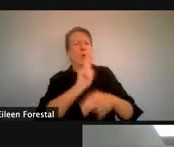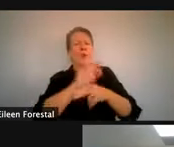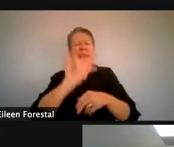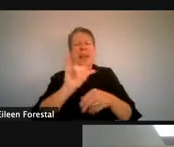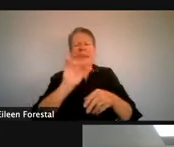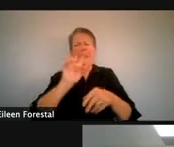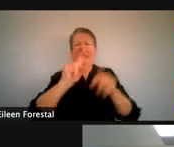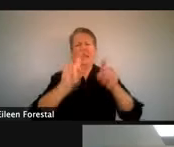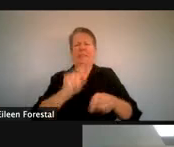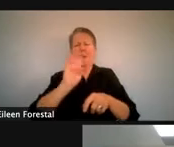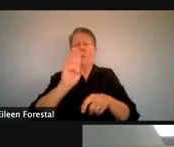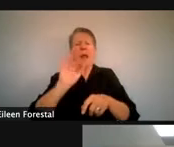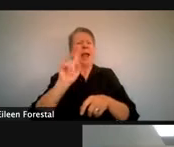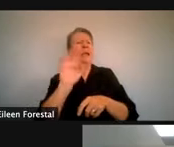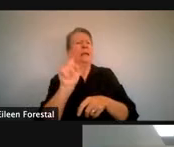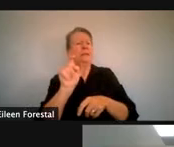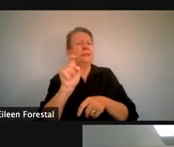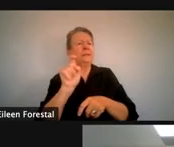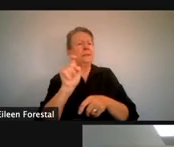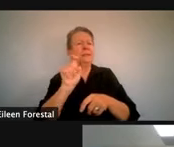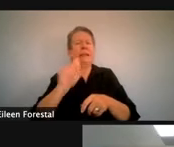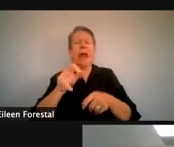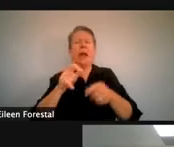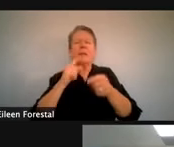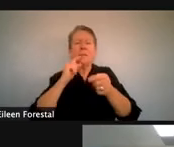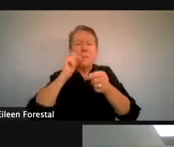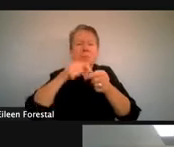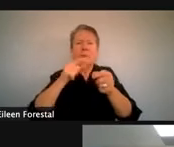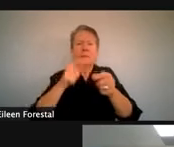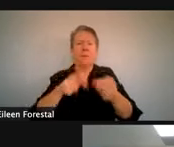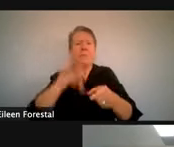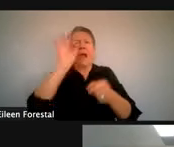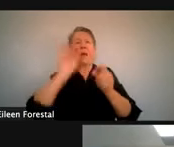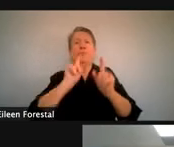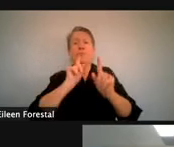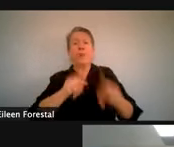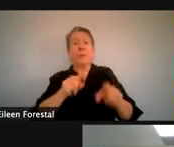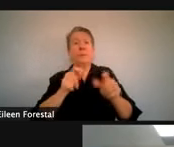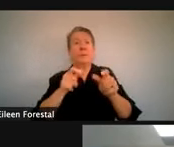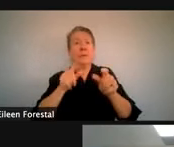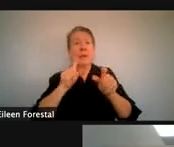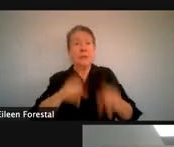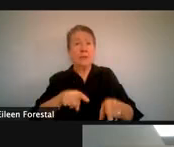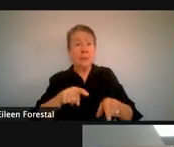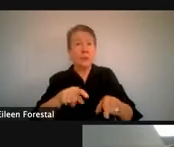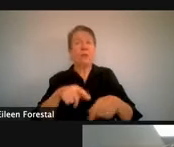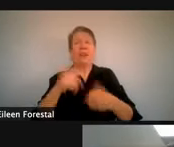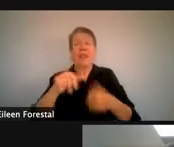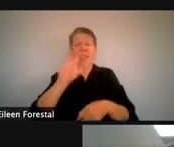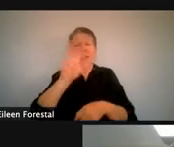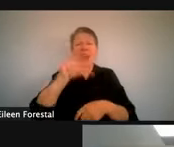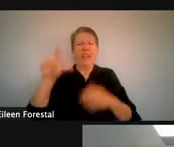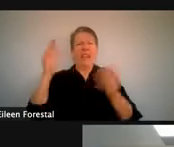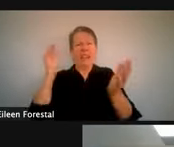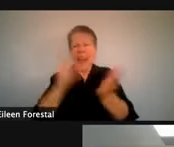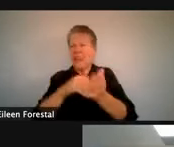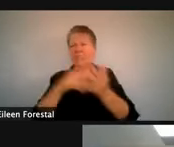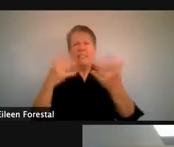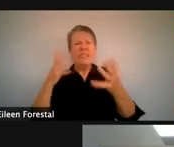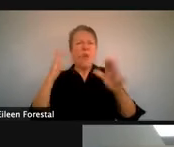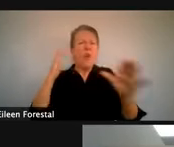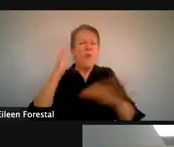has performed 33,634 total tests. According to the data we